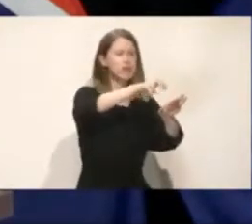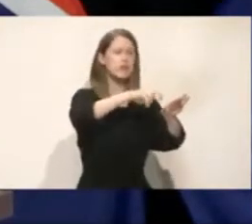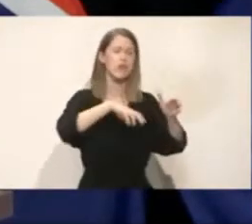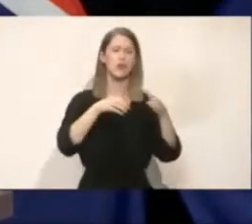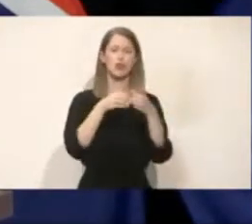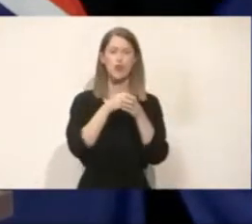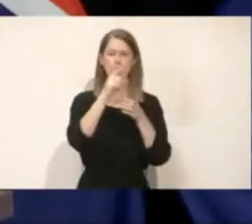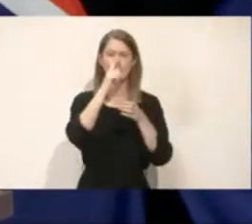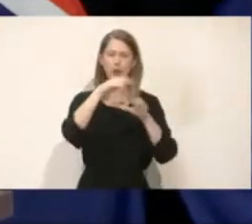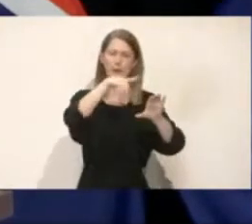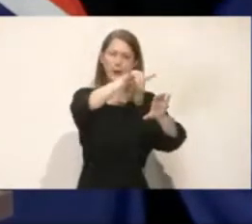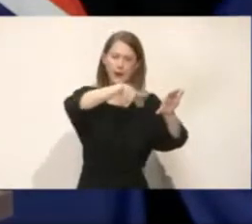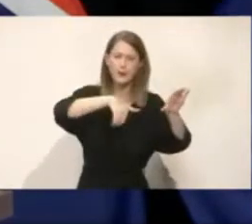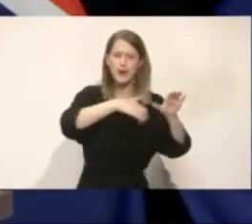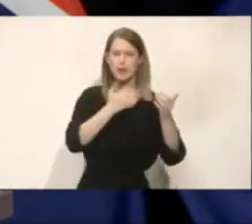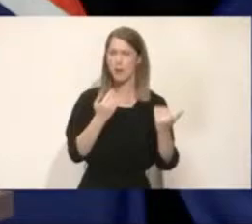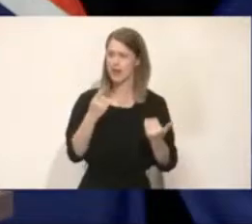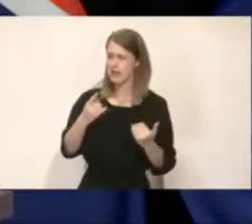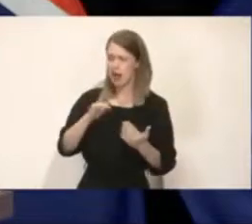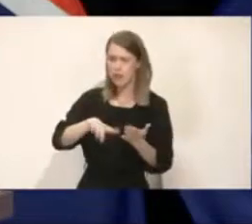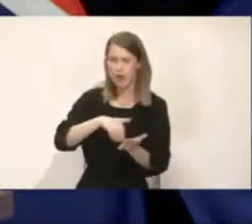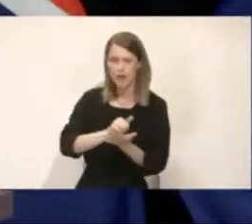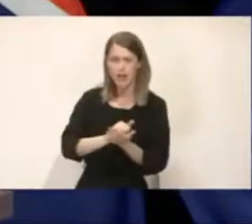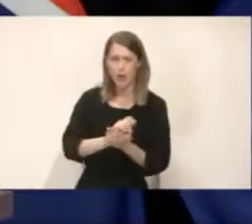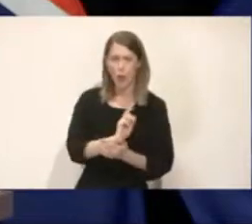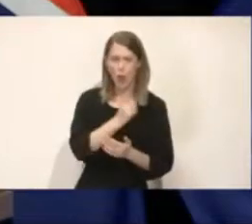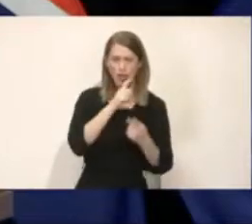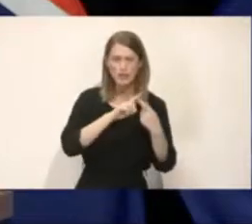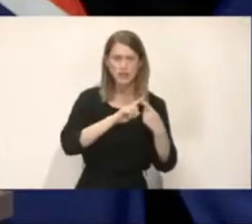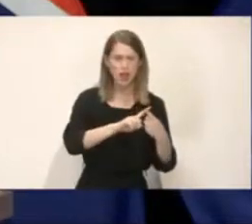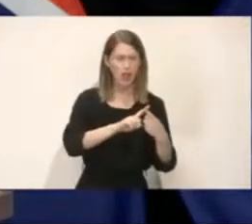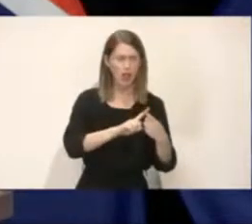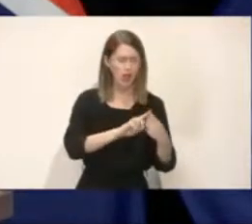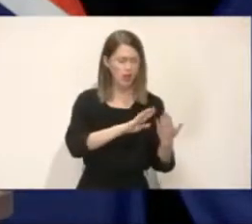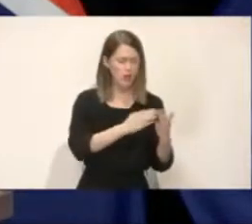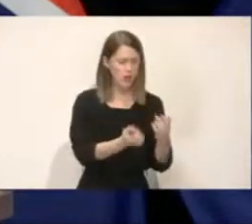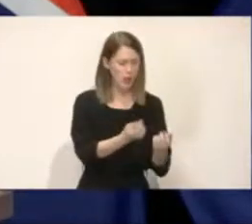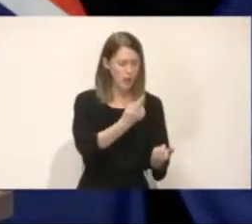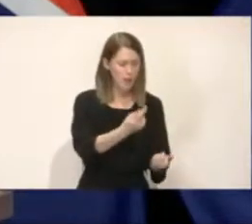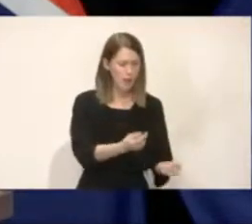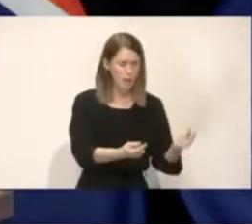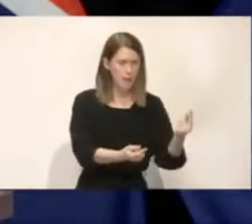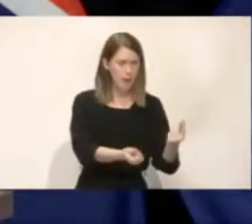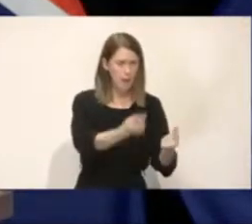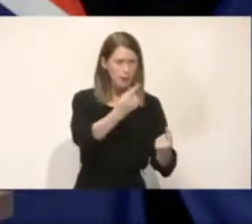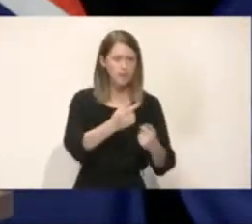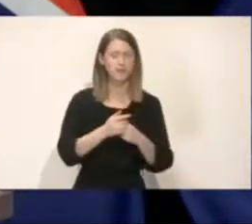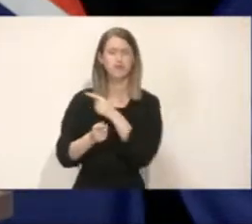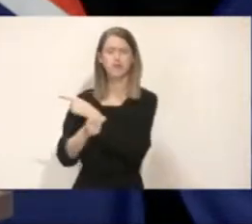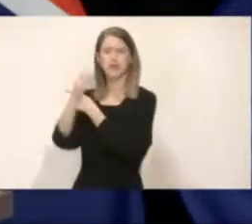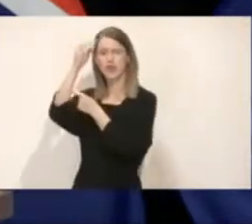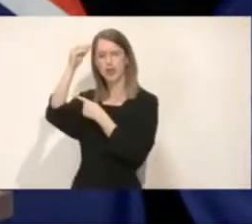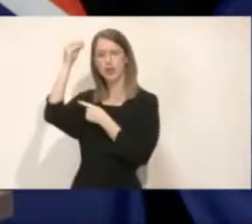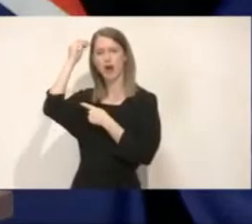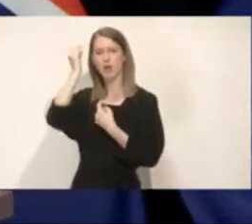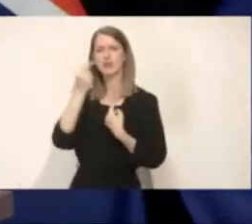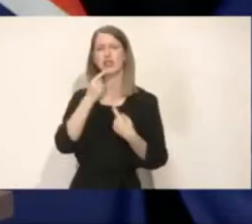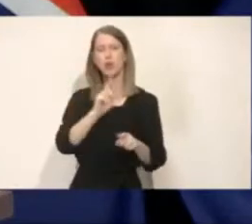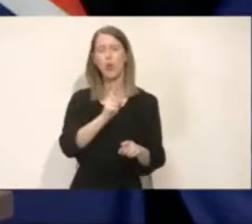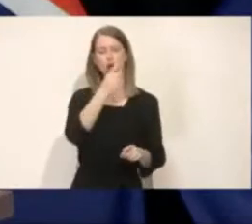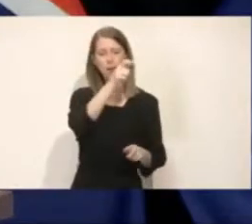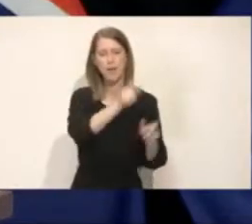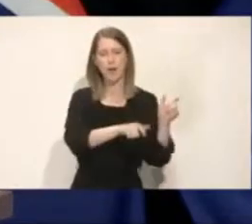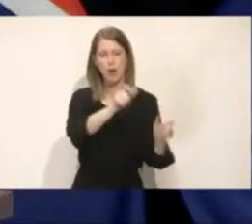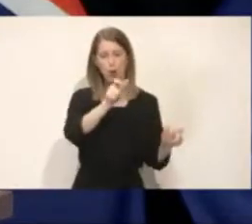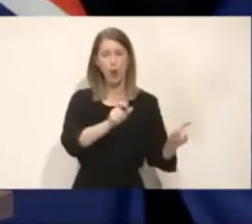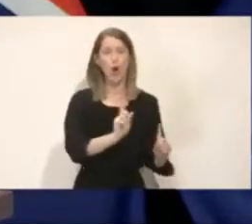of people at this time, when Auckland is still getting these community cases? So keep in mind, of course, what we're saying to Auckland is we're acknowledging that